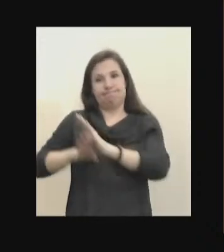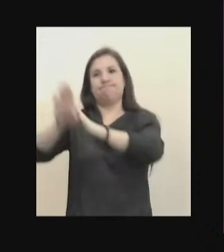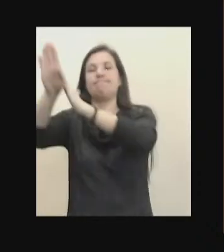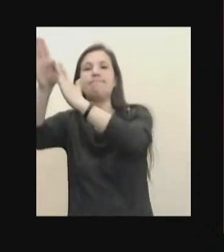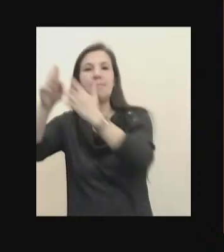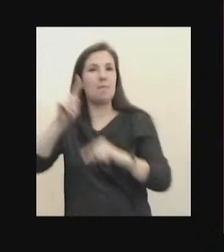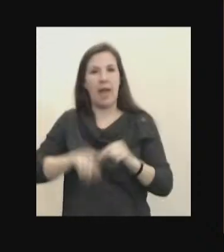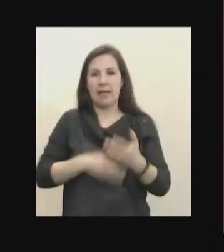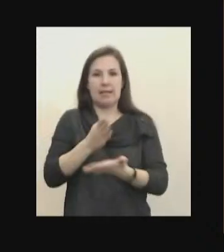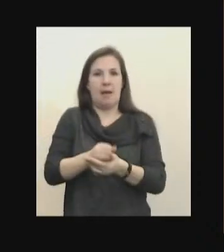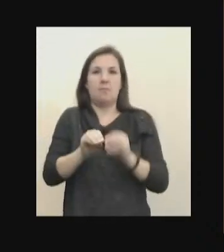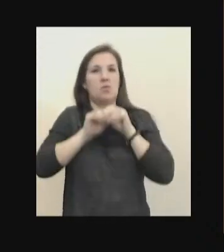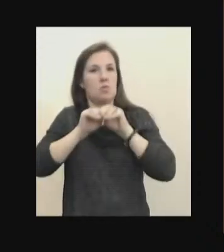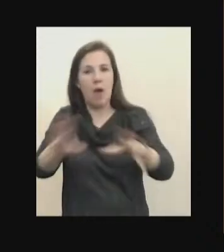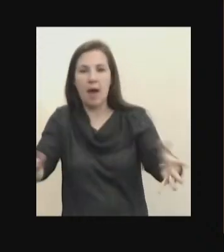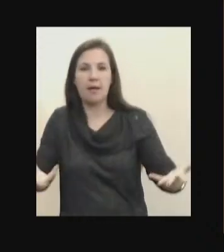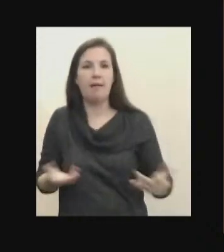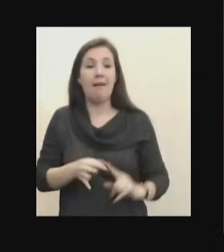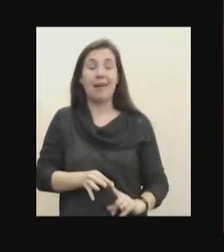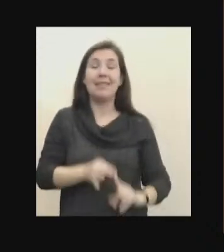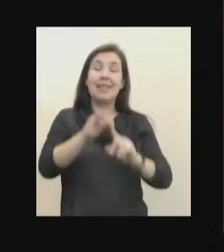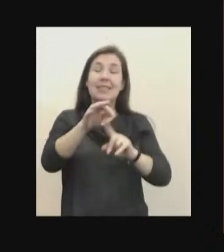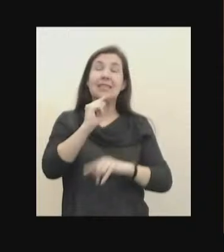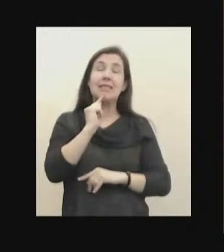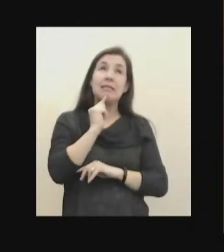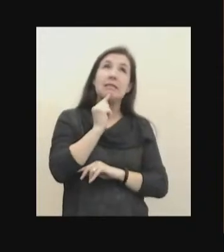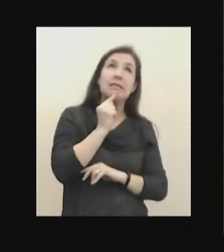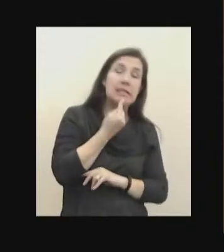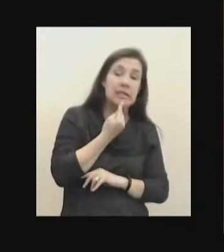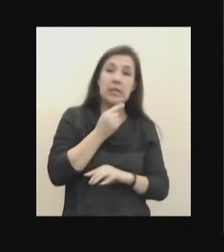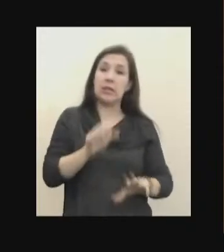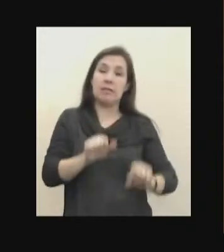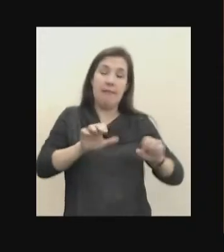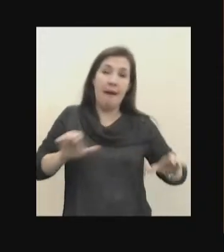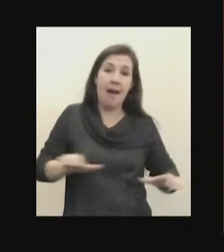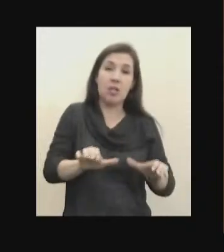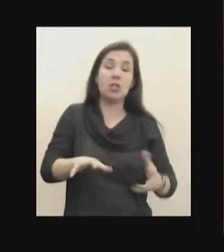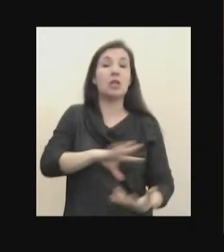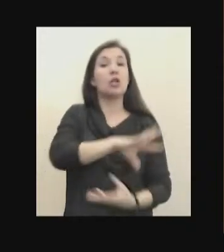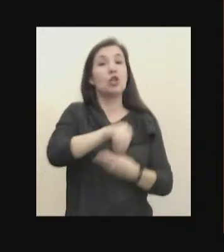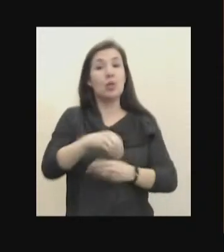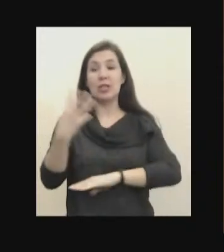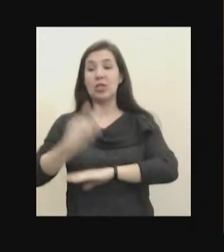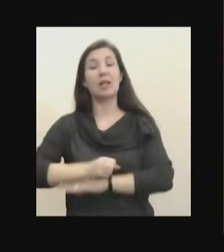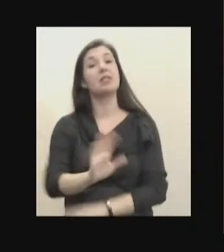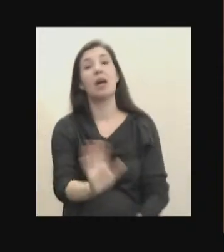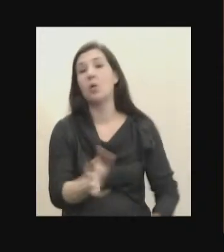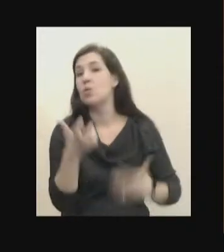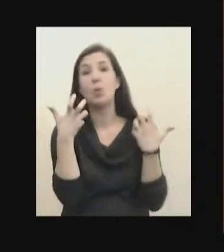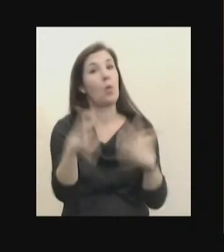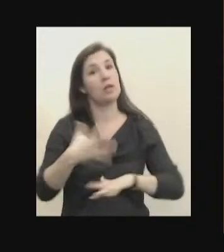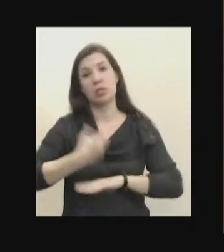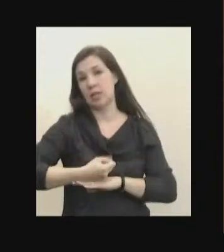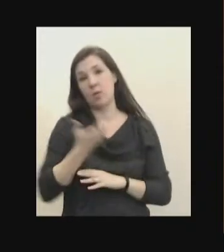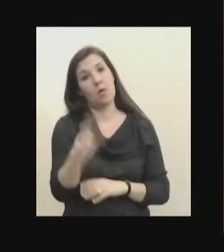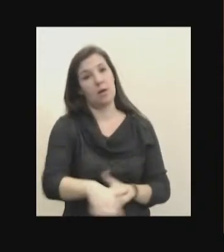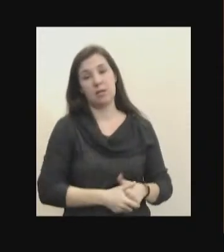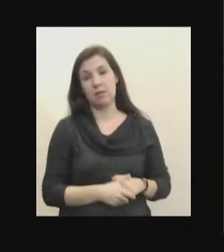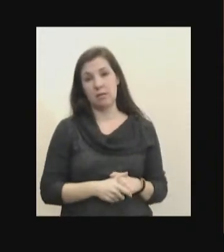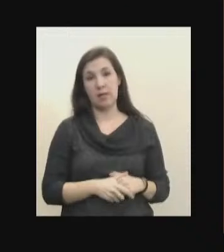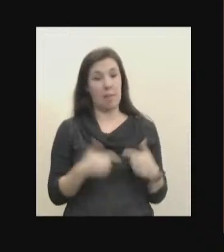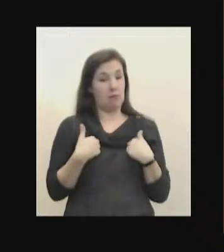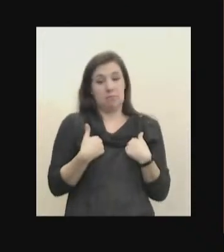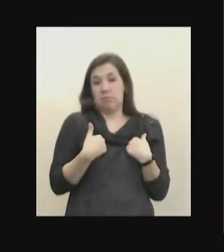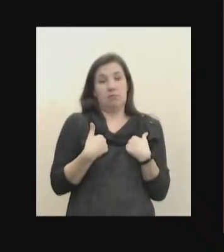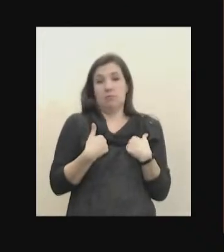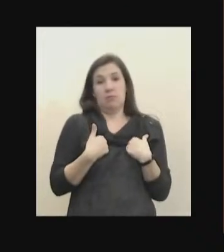further spread unless we have some serious actions taken, including shutdowns, and nobody wants to do it. Nevertheless, I have no interest in